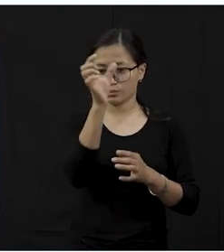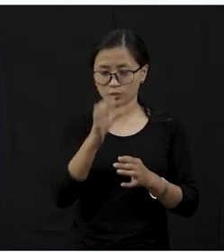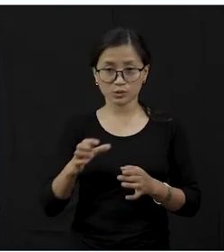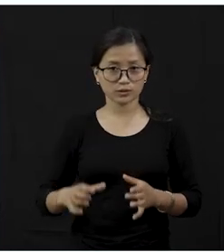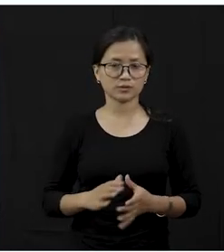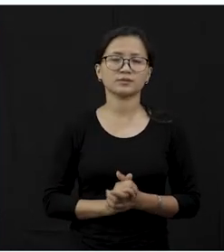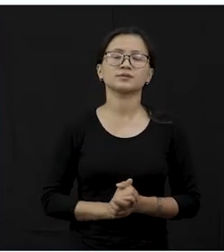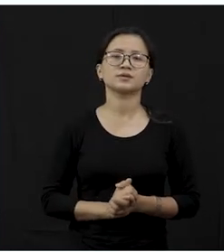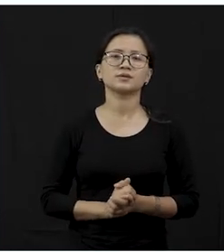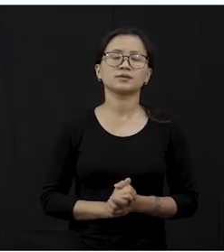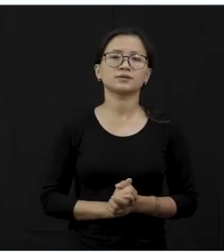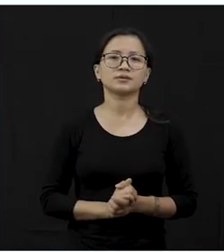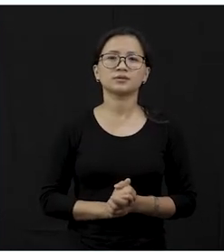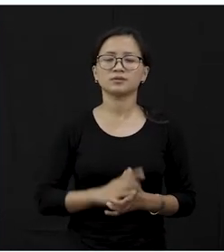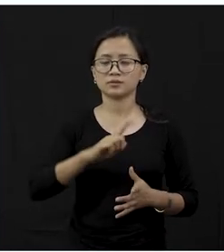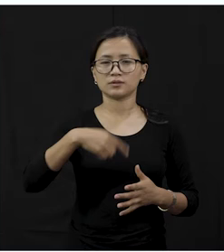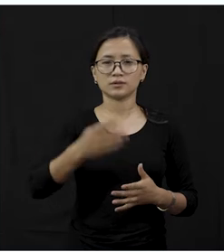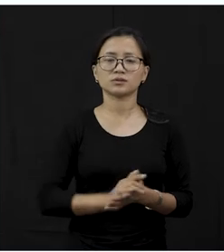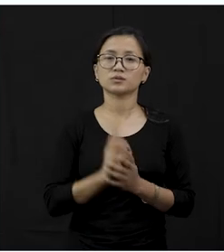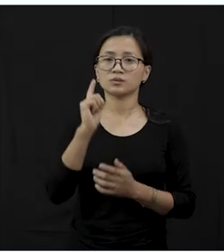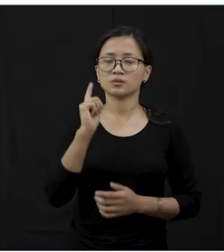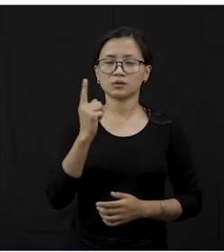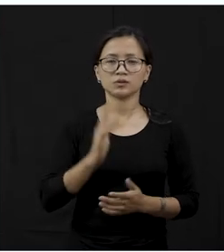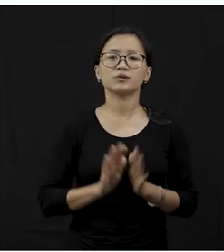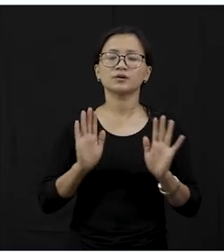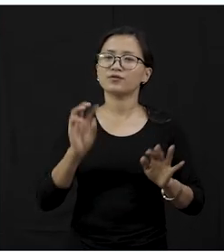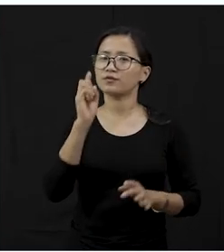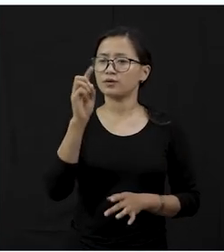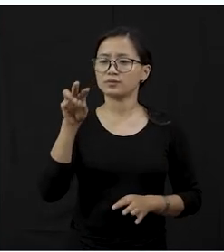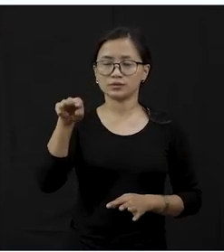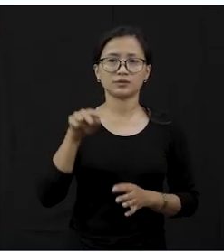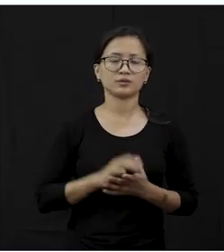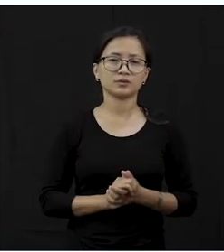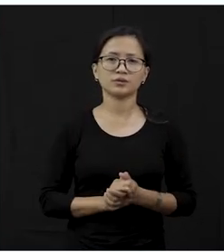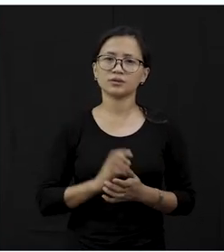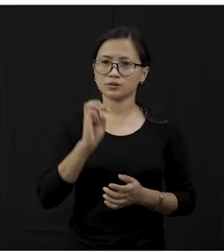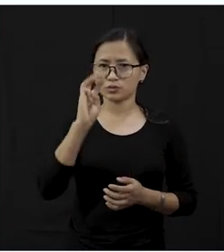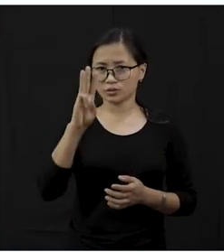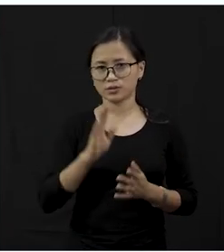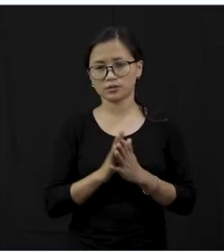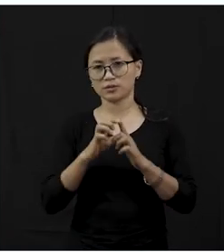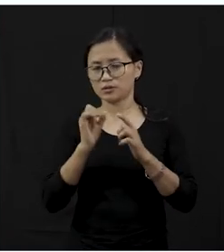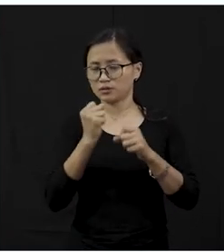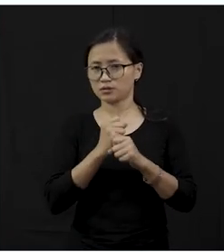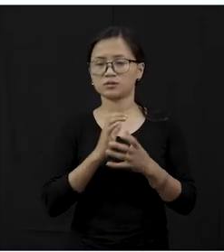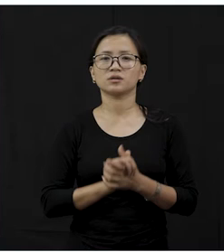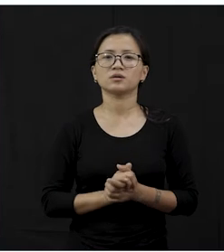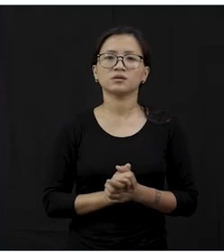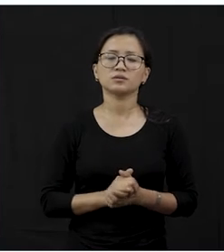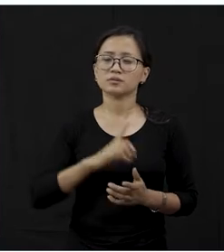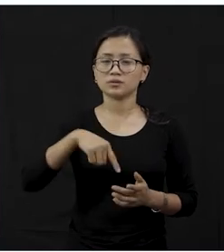digits. On the next one, you have 100. So you have three digits. Next, you